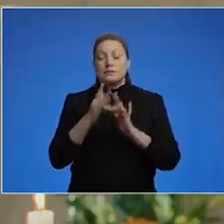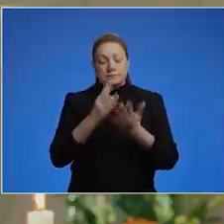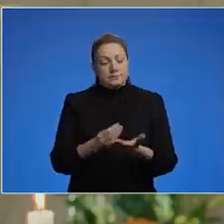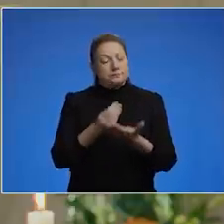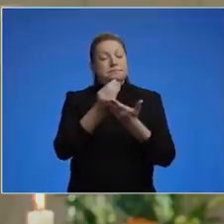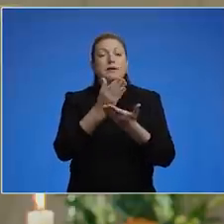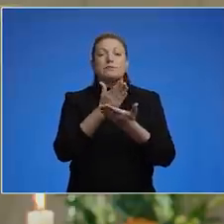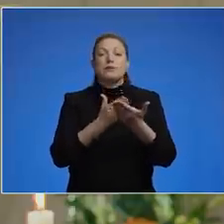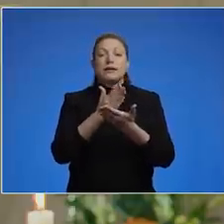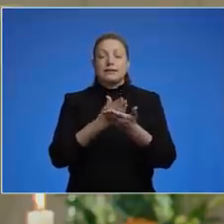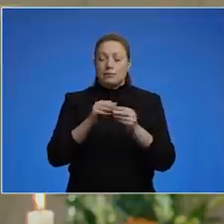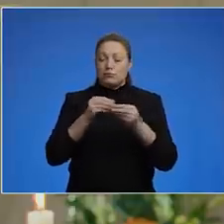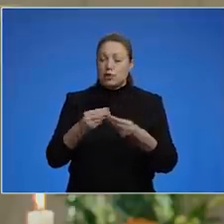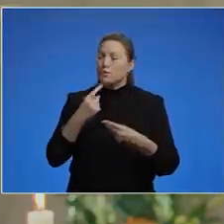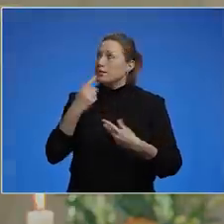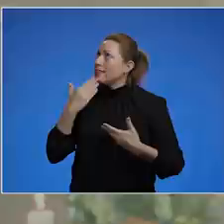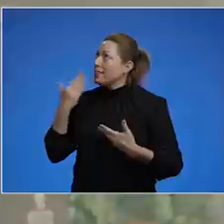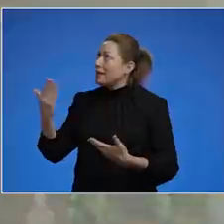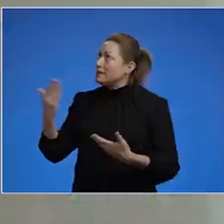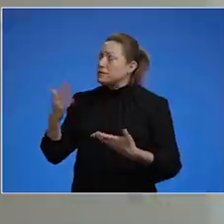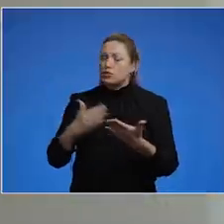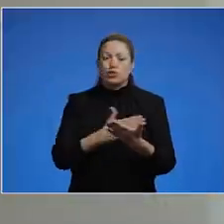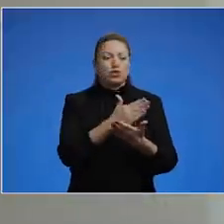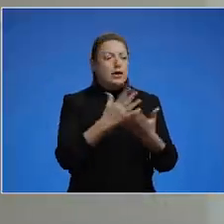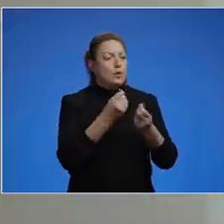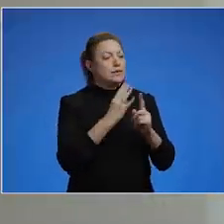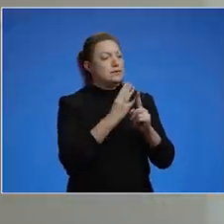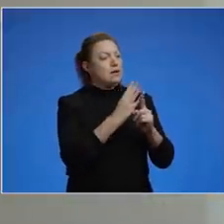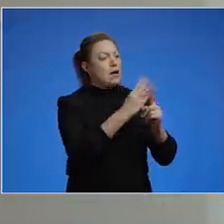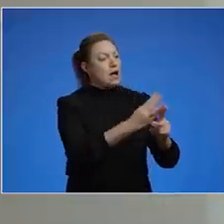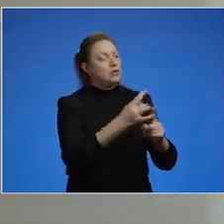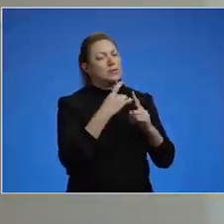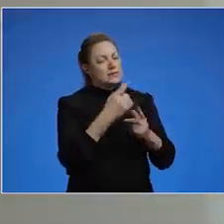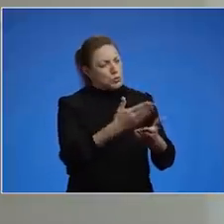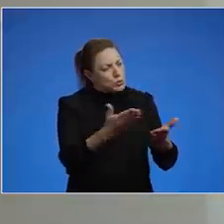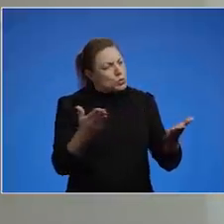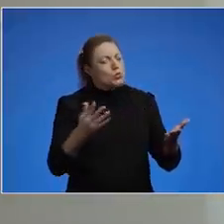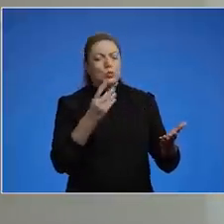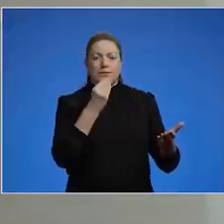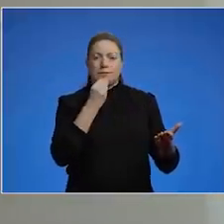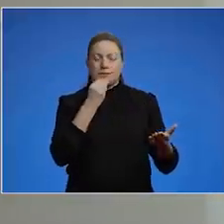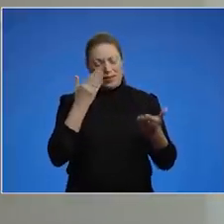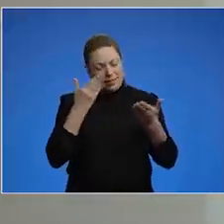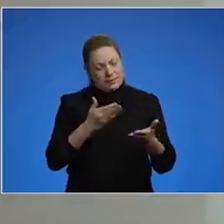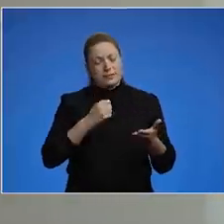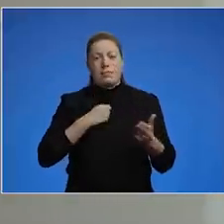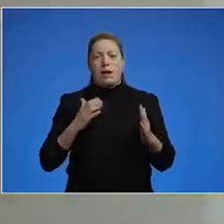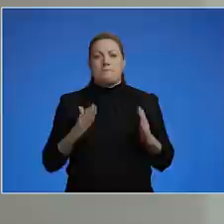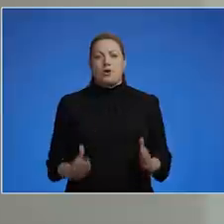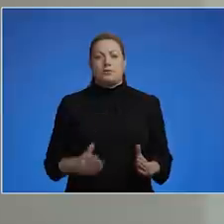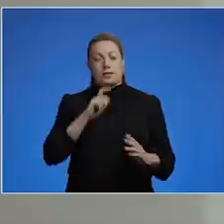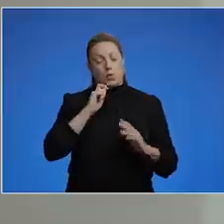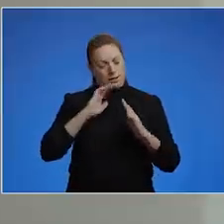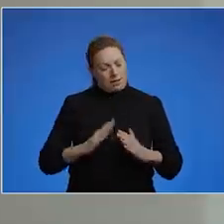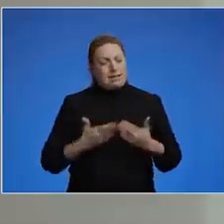and gave it to his disciples, saying, "Take this, all of you, and eat of it, for this is my body, which will